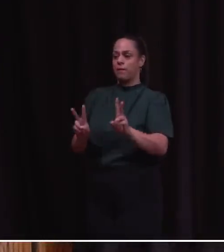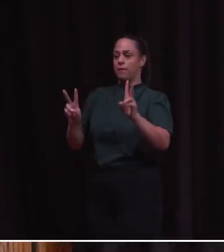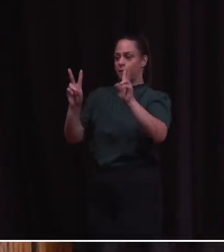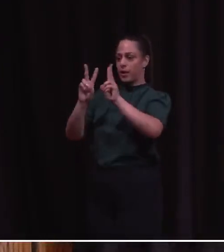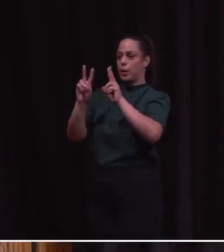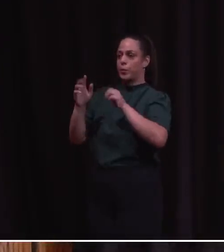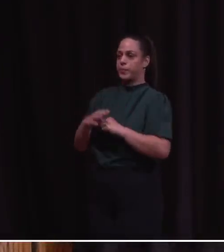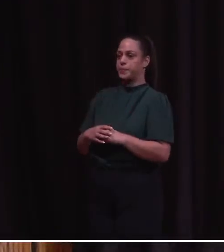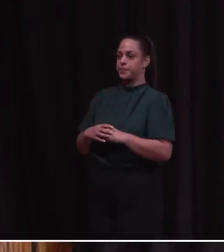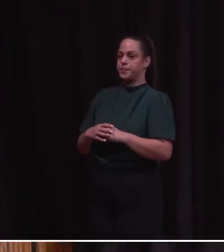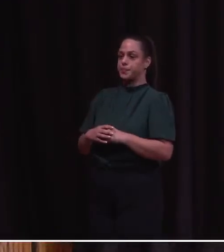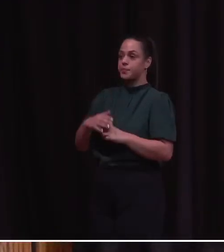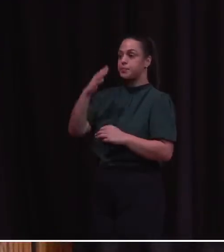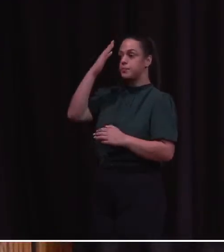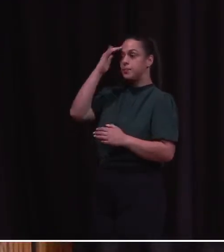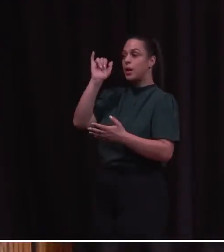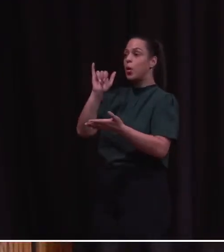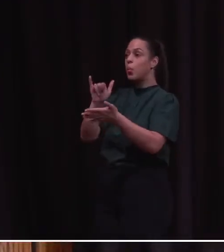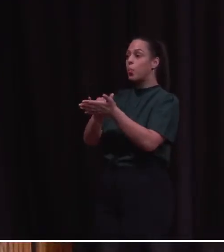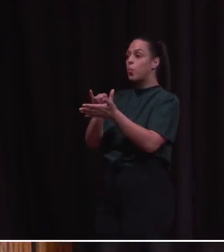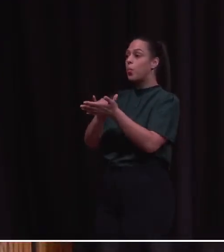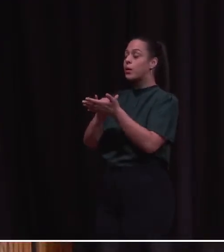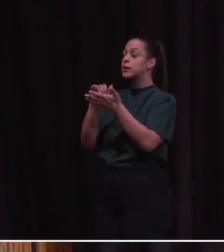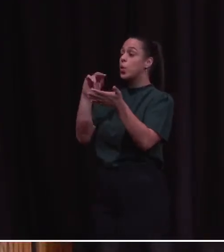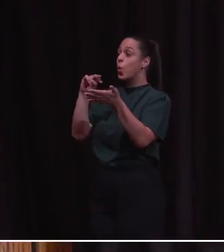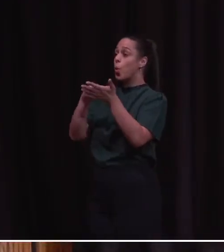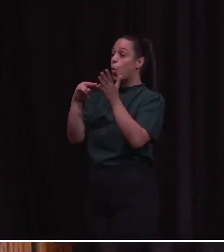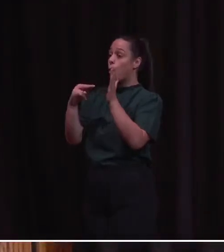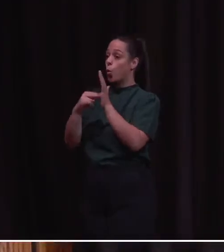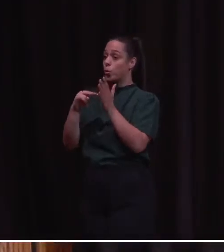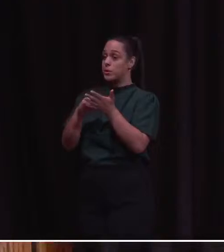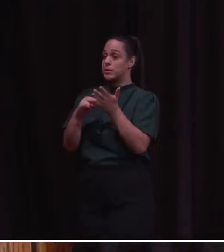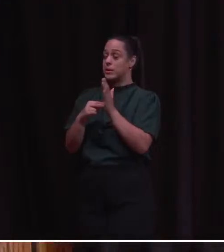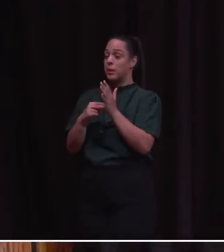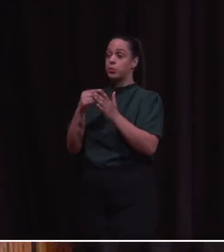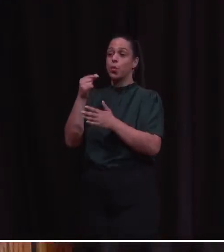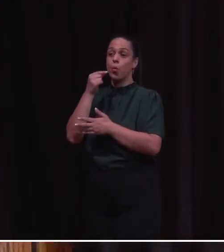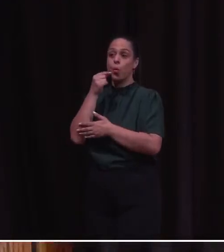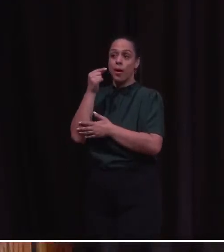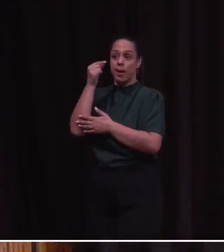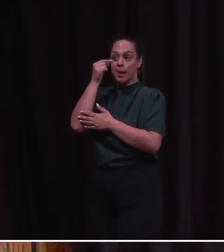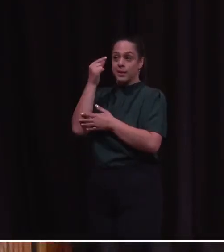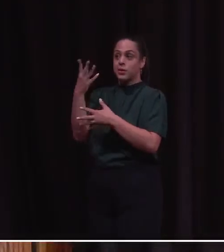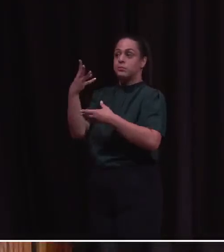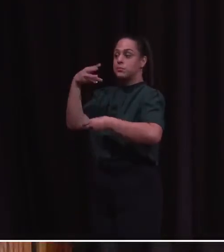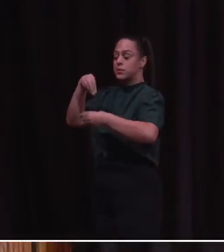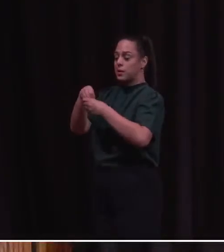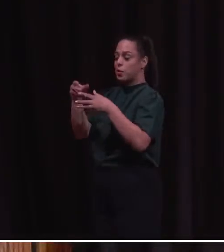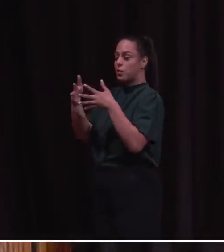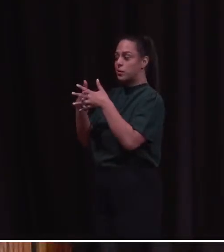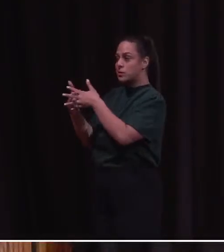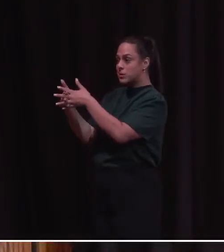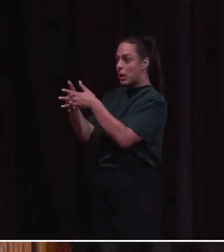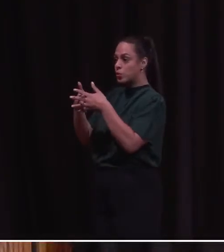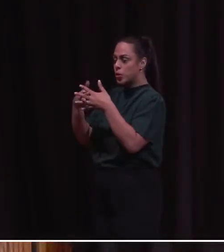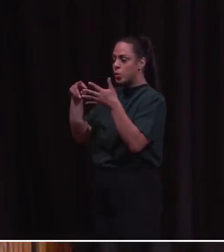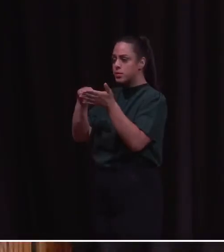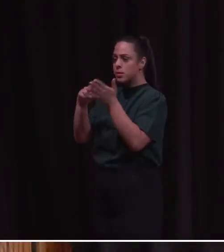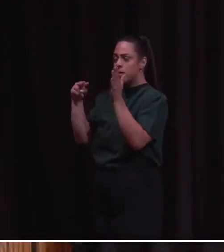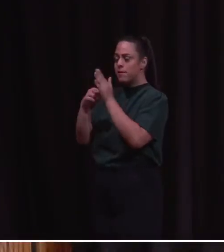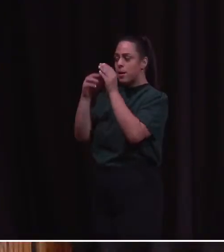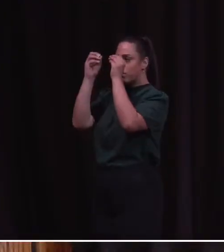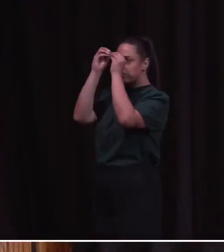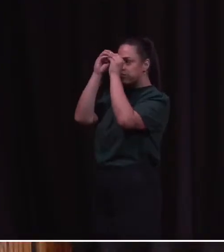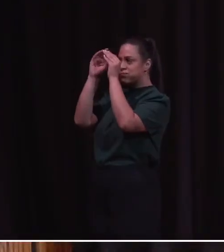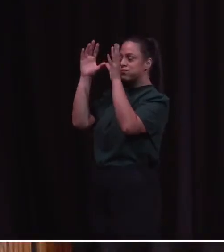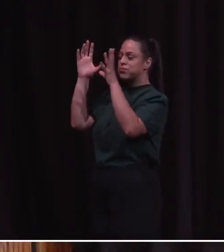American colonizers around the world was no fantasy. Their impact has been devastating for all living things,